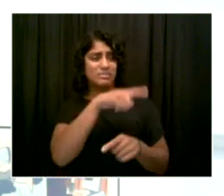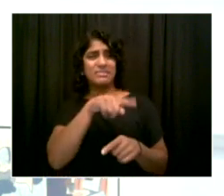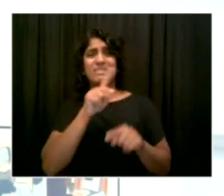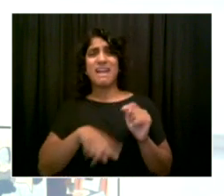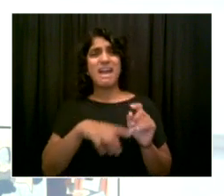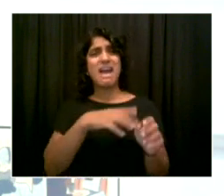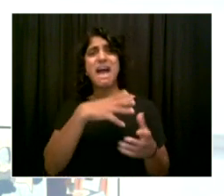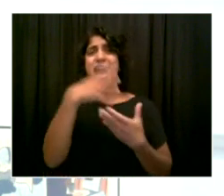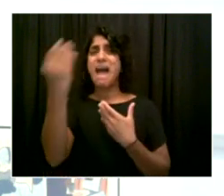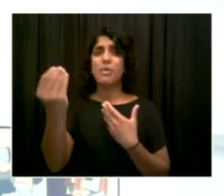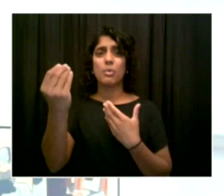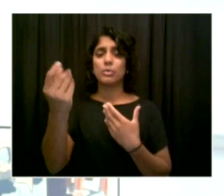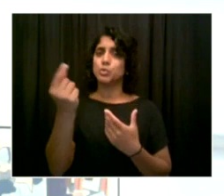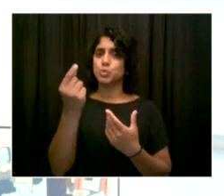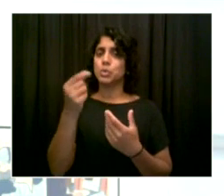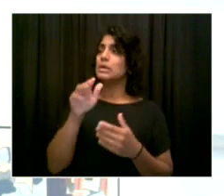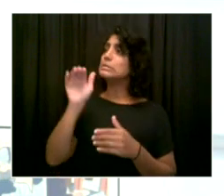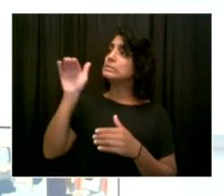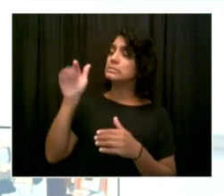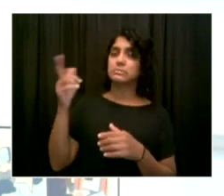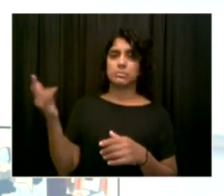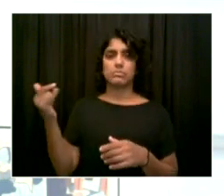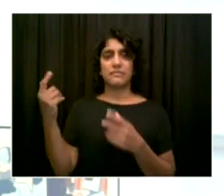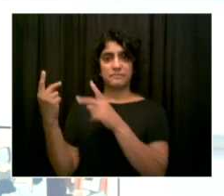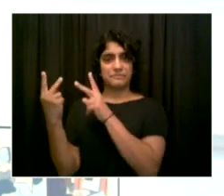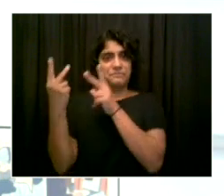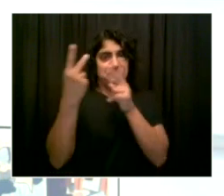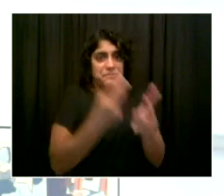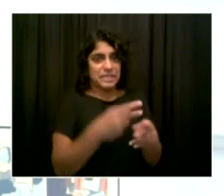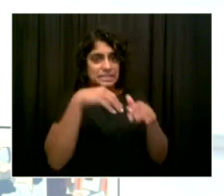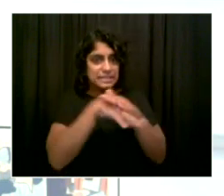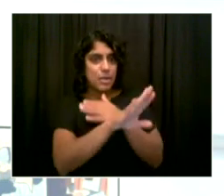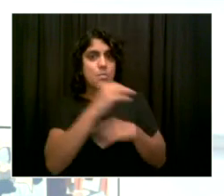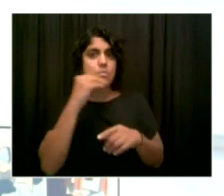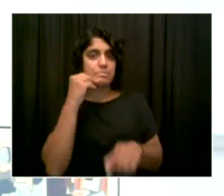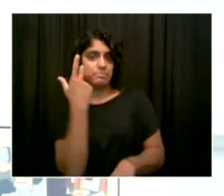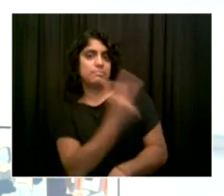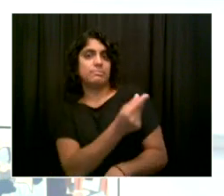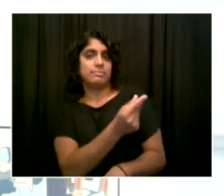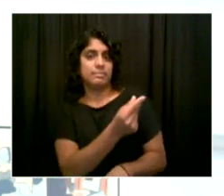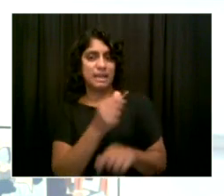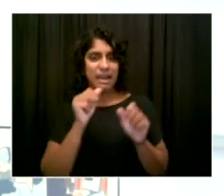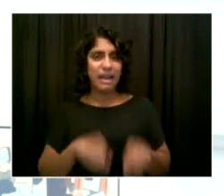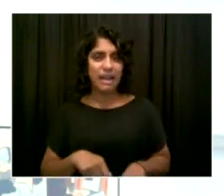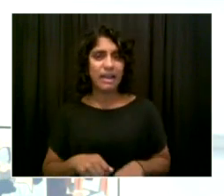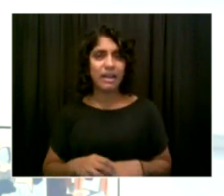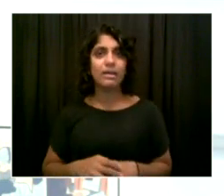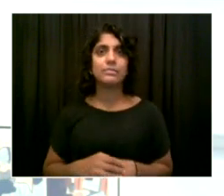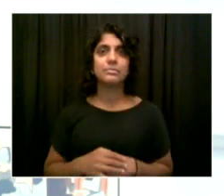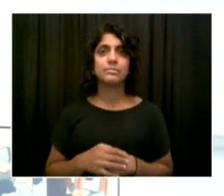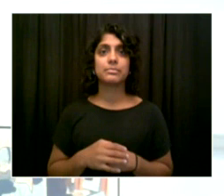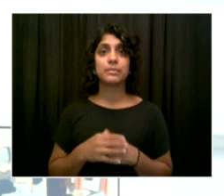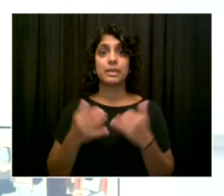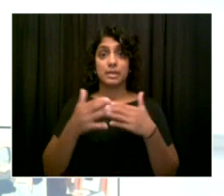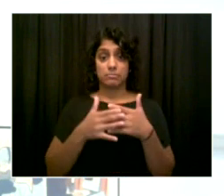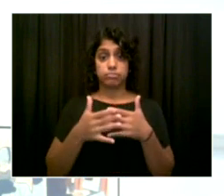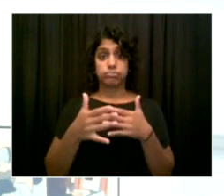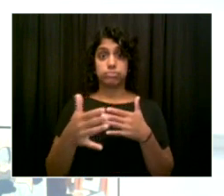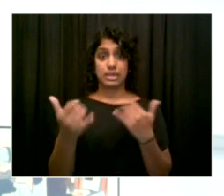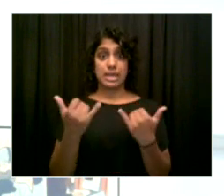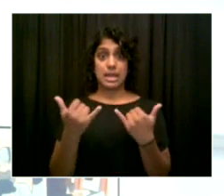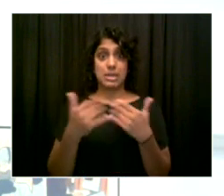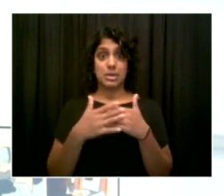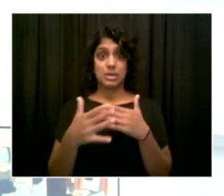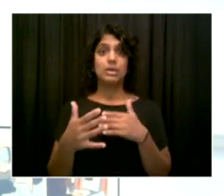get vaccinated over the course of the rest of the summer. But my message is to convey a clear sense of urgency